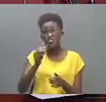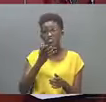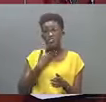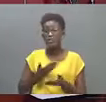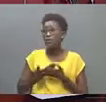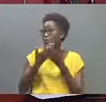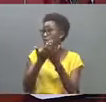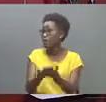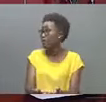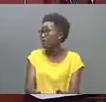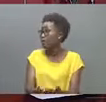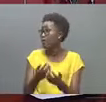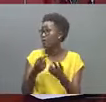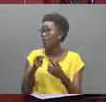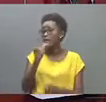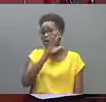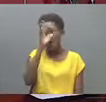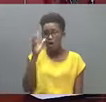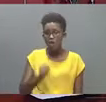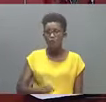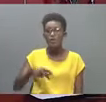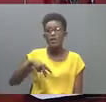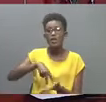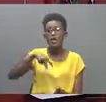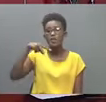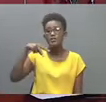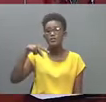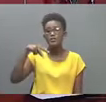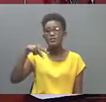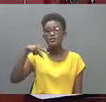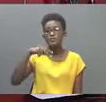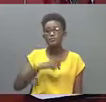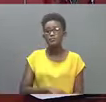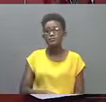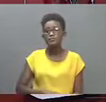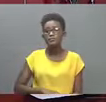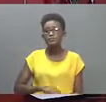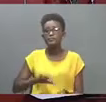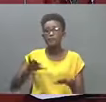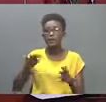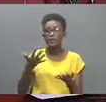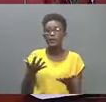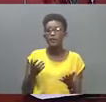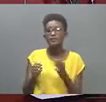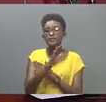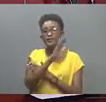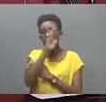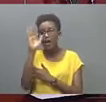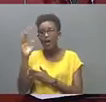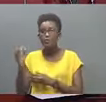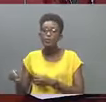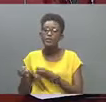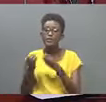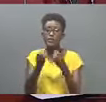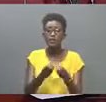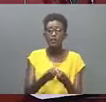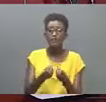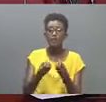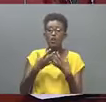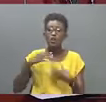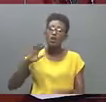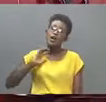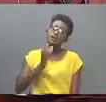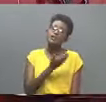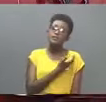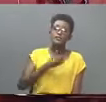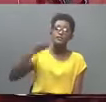nazanye. Africa arise. Africa haguruka. And God will give us light. Kandi Imana